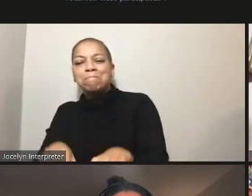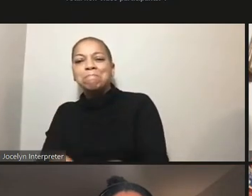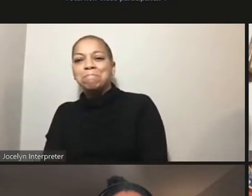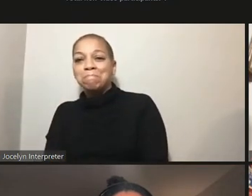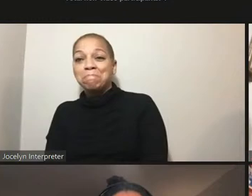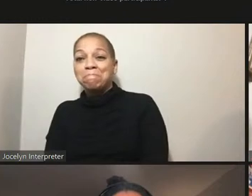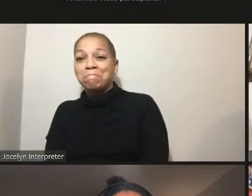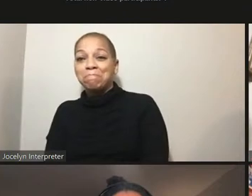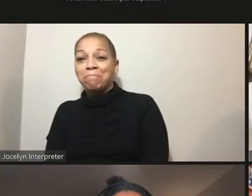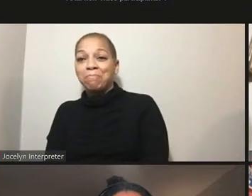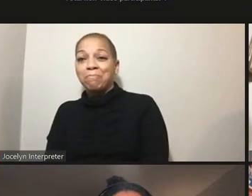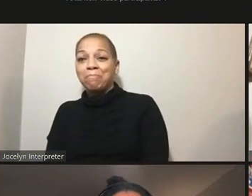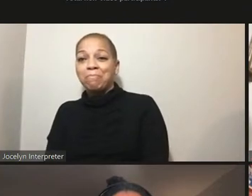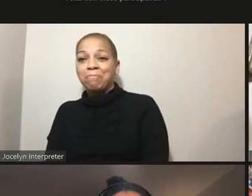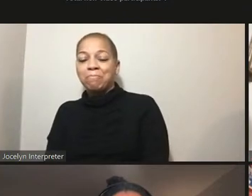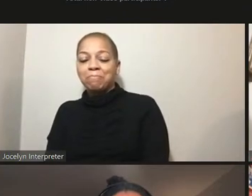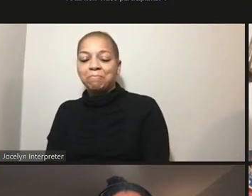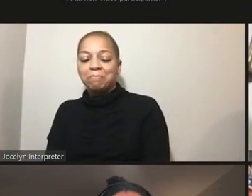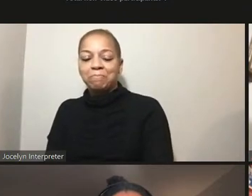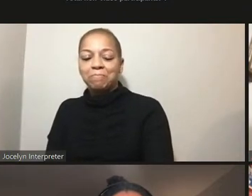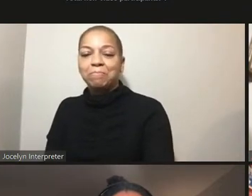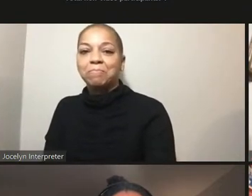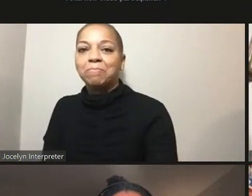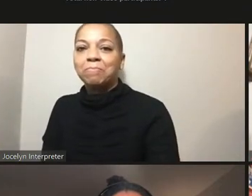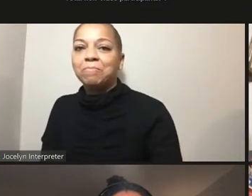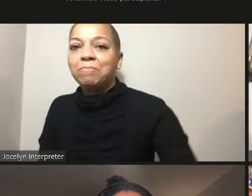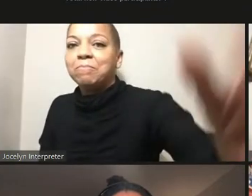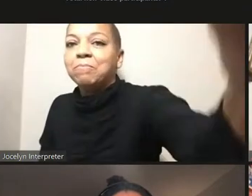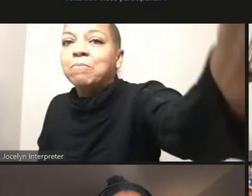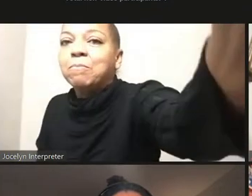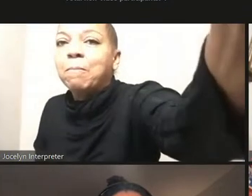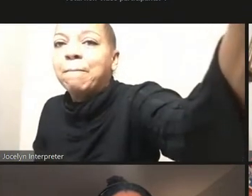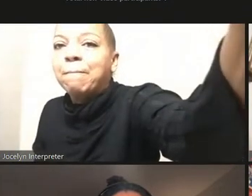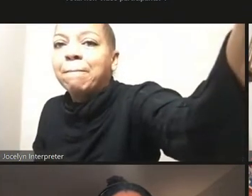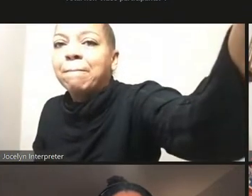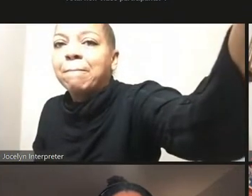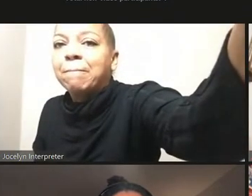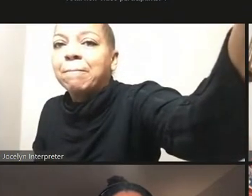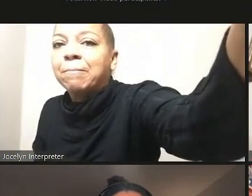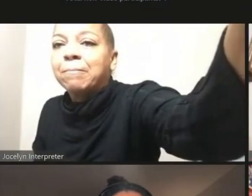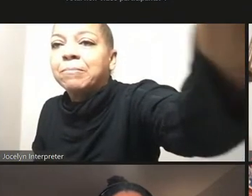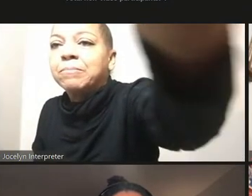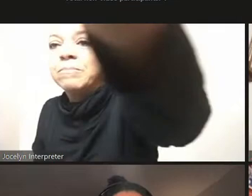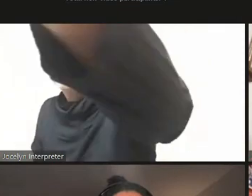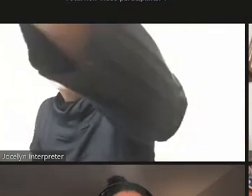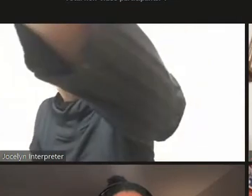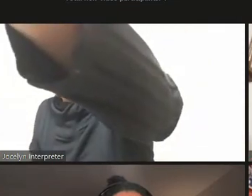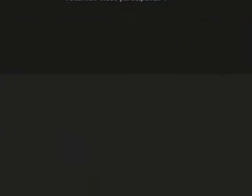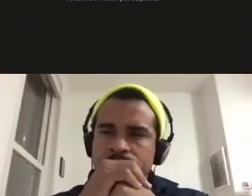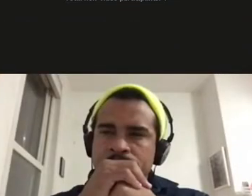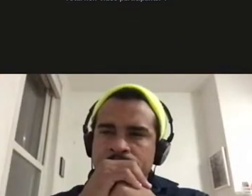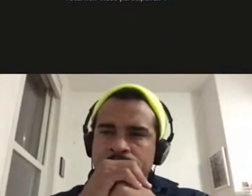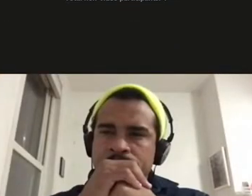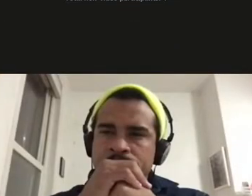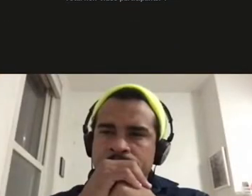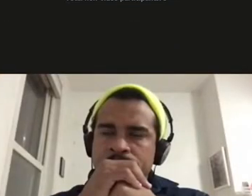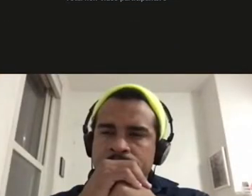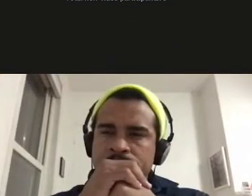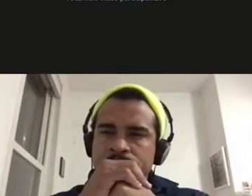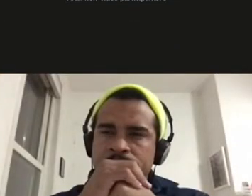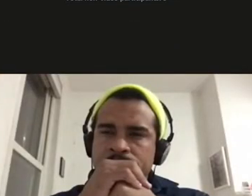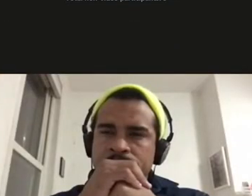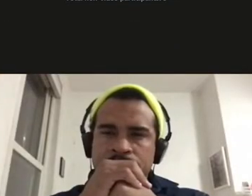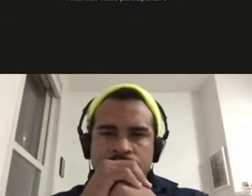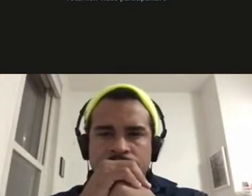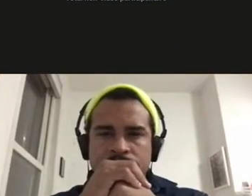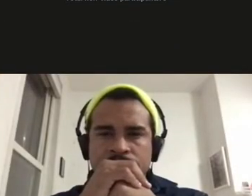So for me, Nick, what's landing on me is the possible or the potentiality for